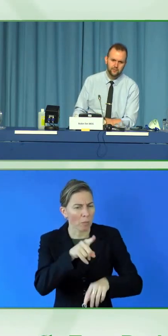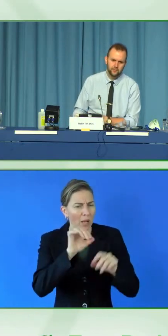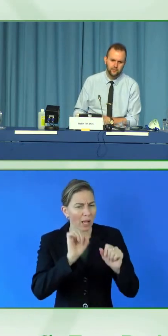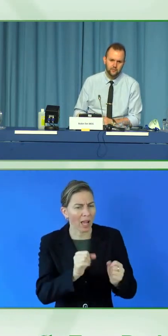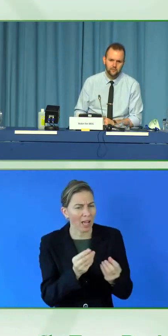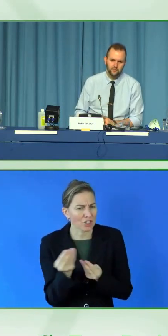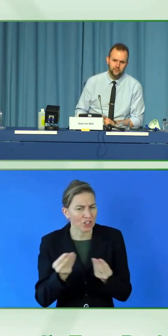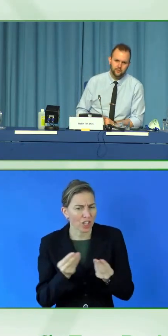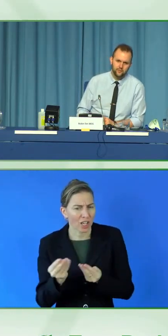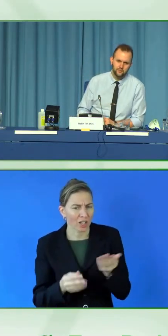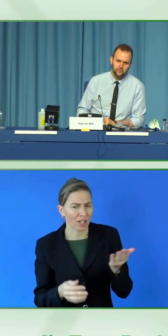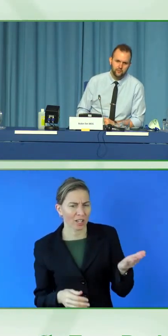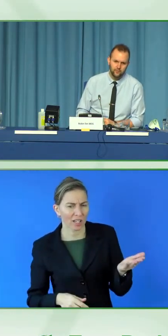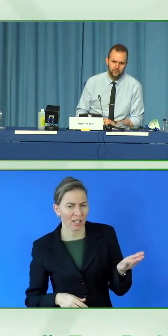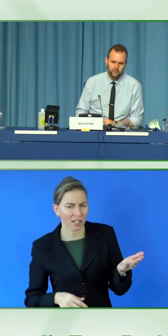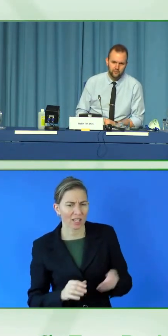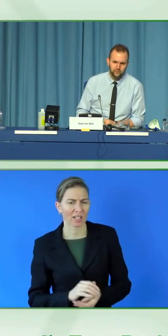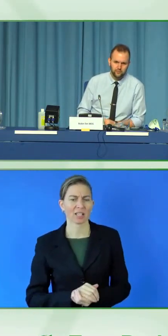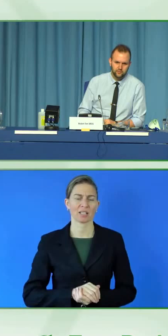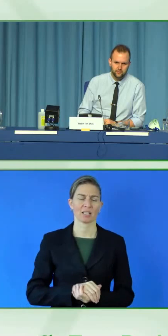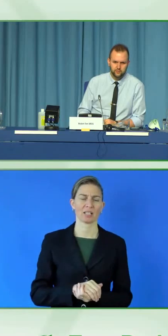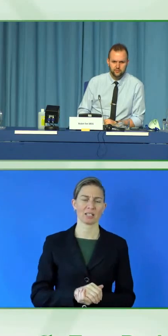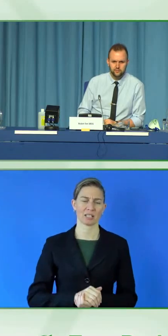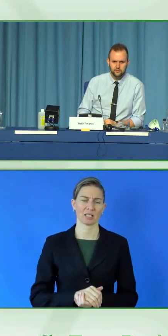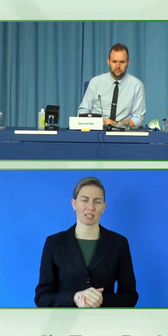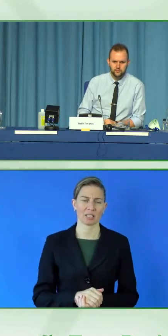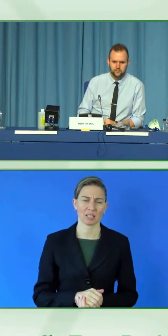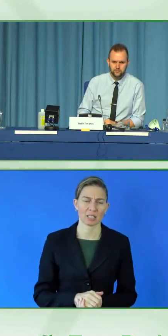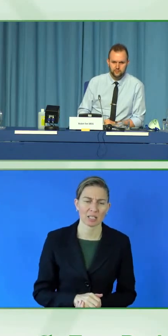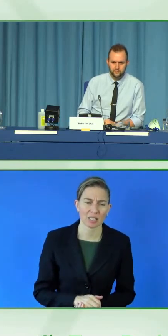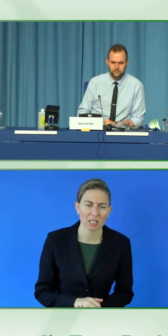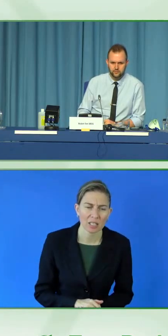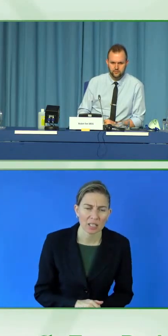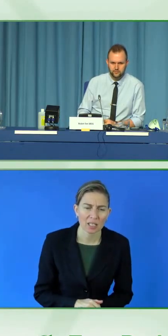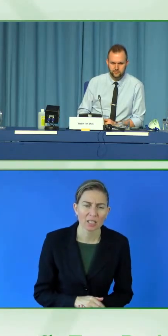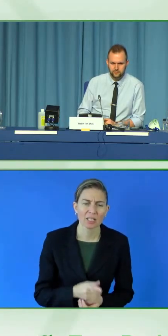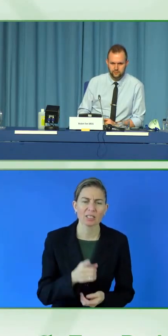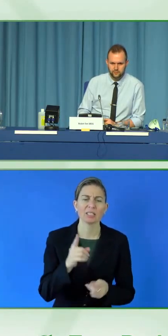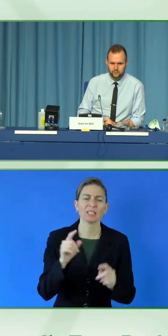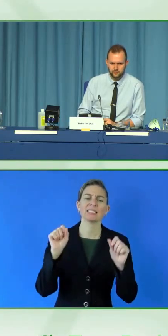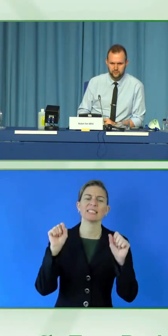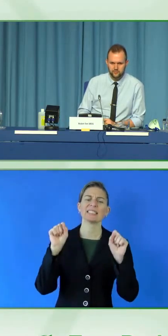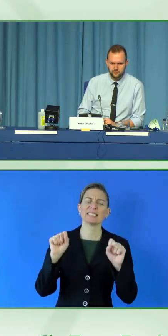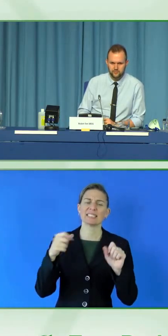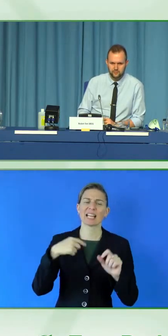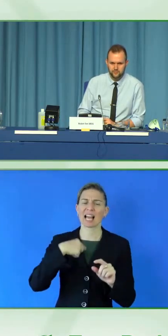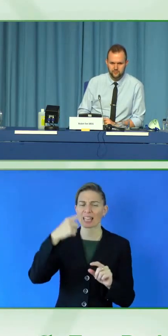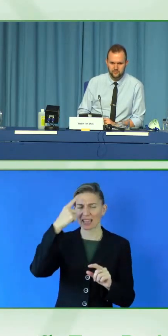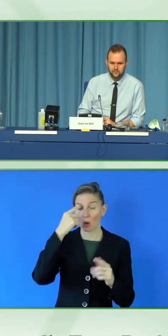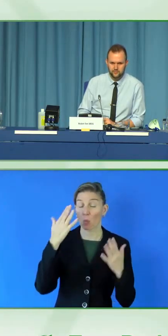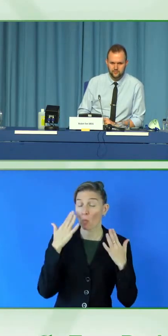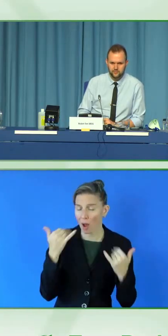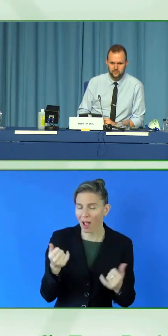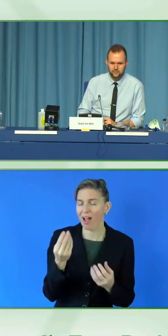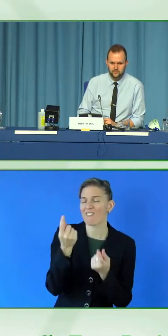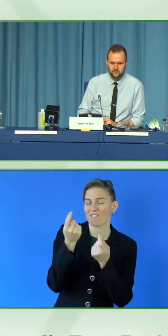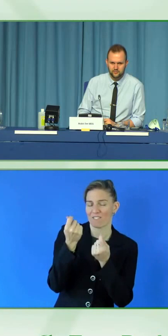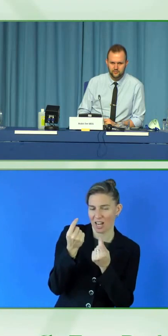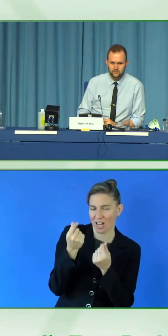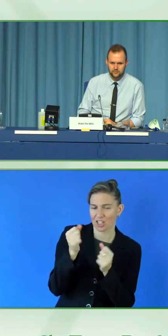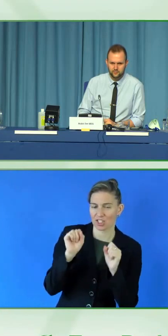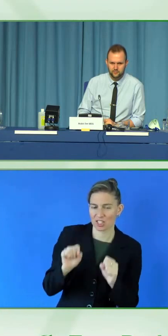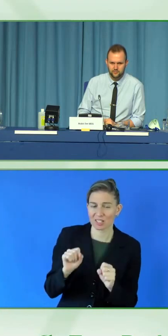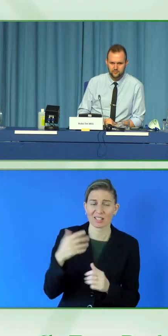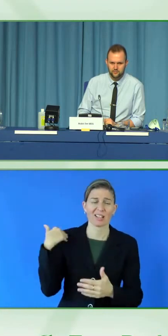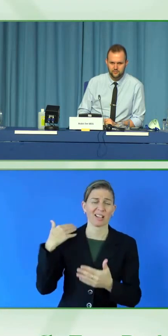Yes, I think what makes it easy to happen is that it's financially viable. The barriers when we work